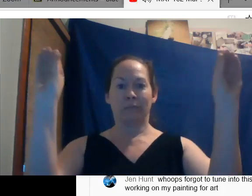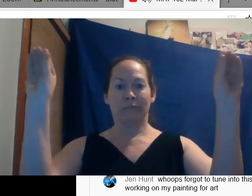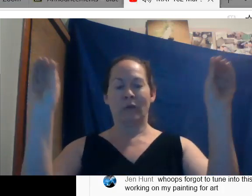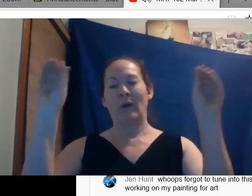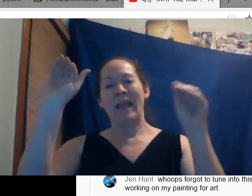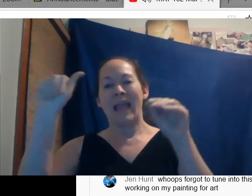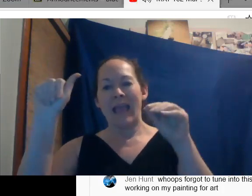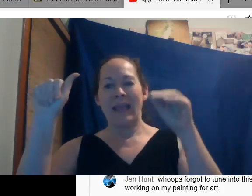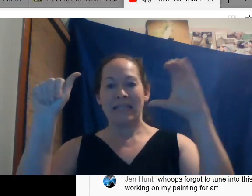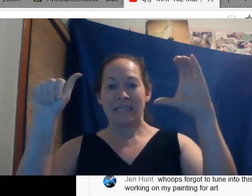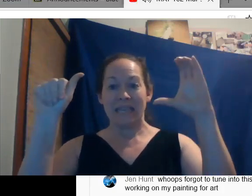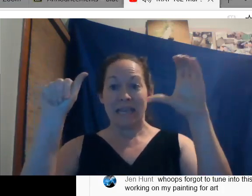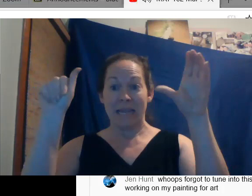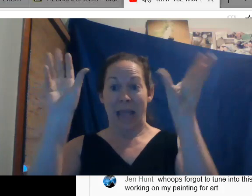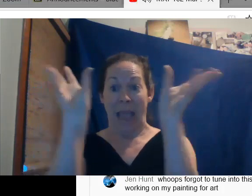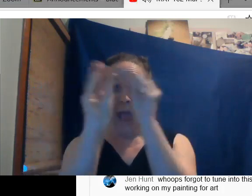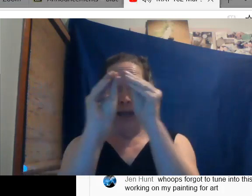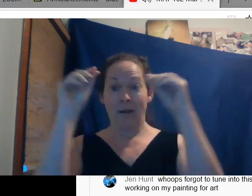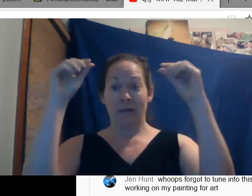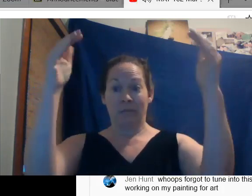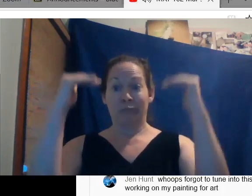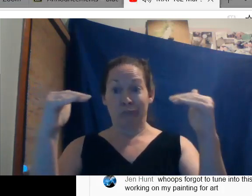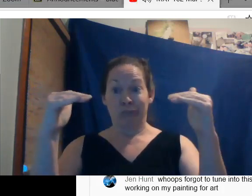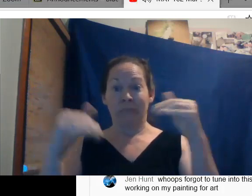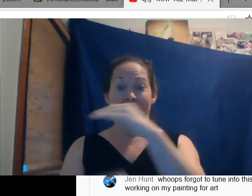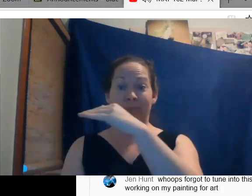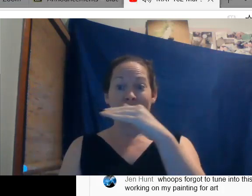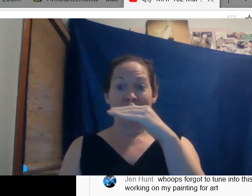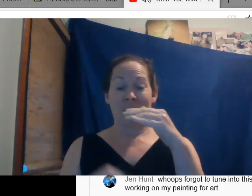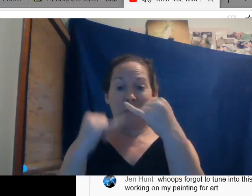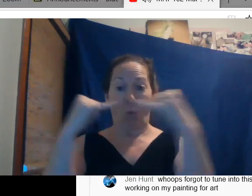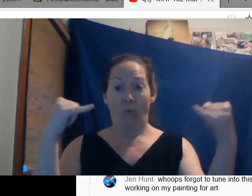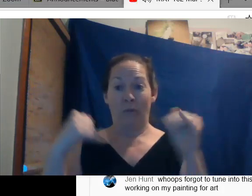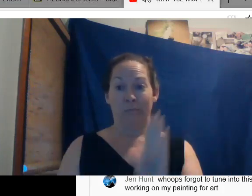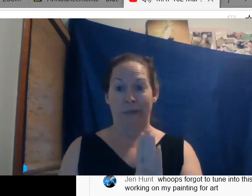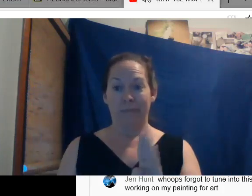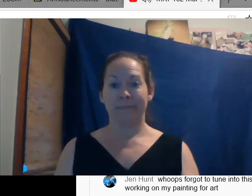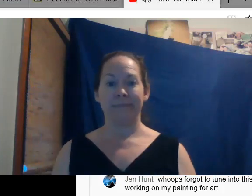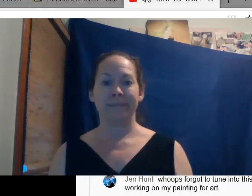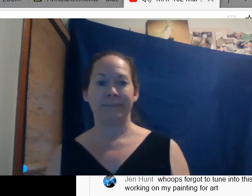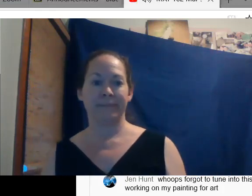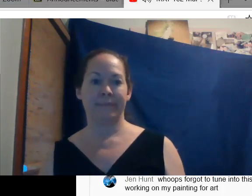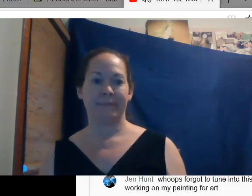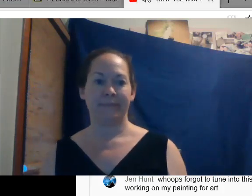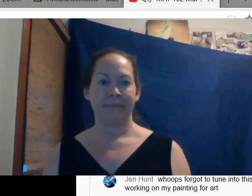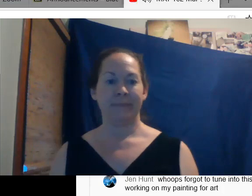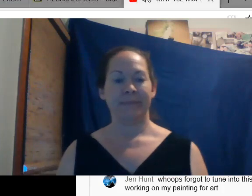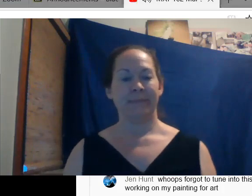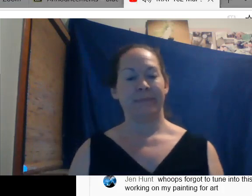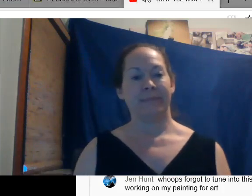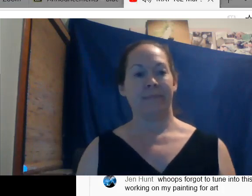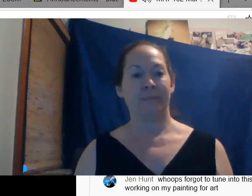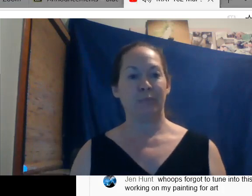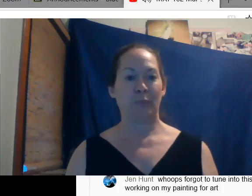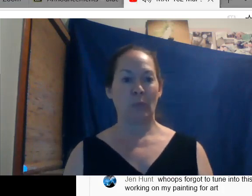Well, this is saying I have a common denominator and I have these linked numerators. In fact, I have terms